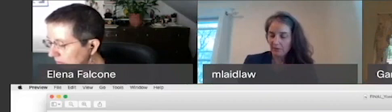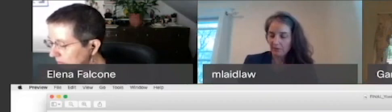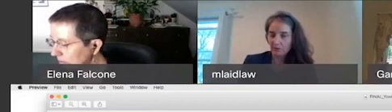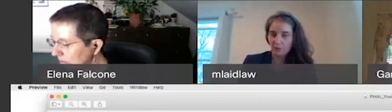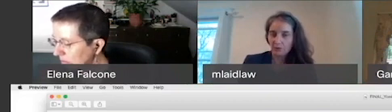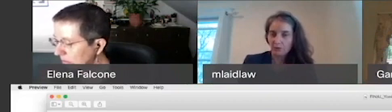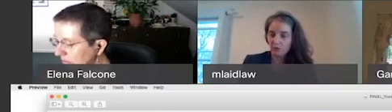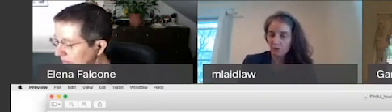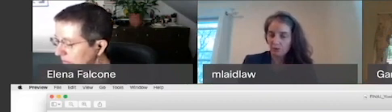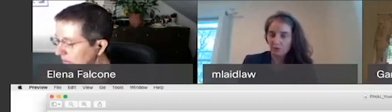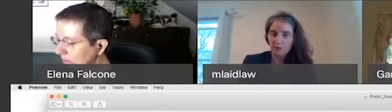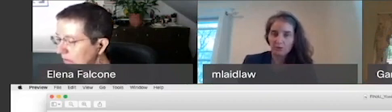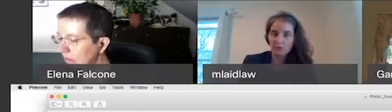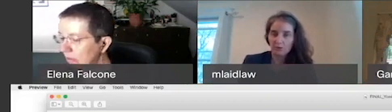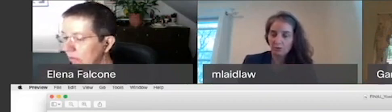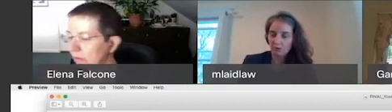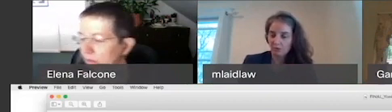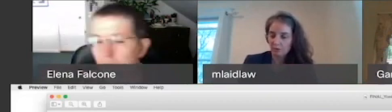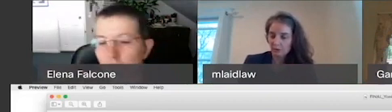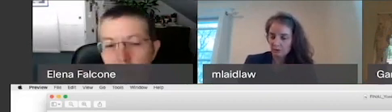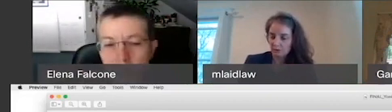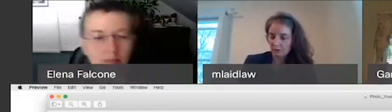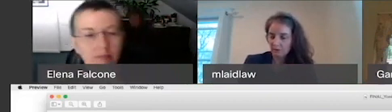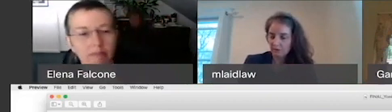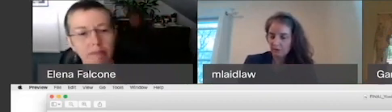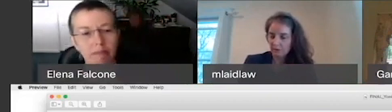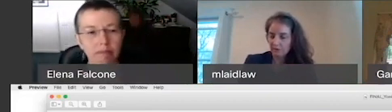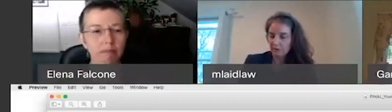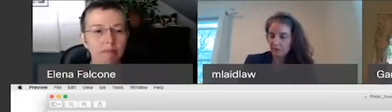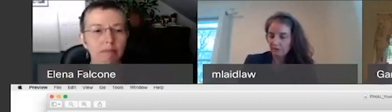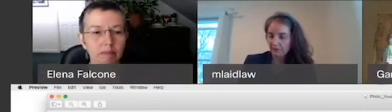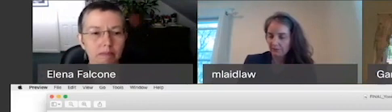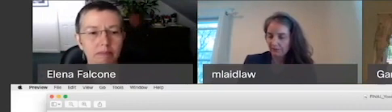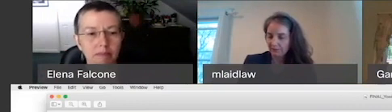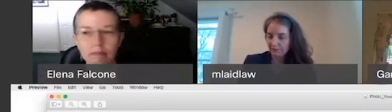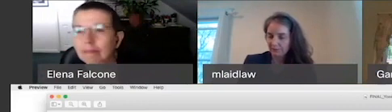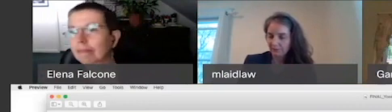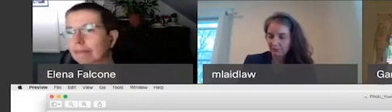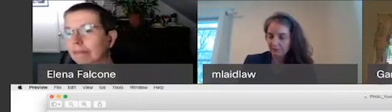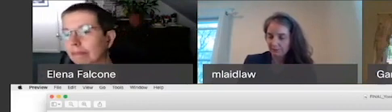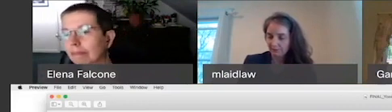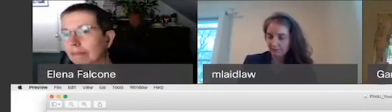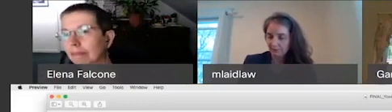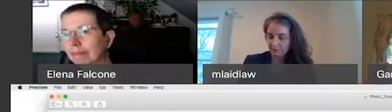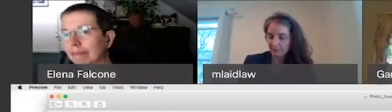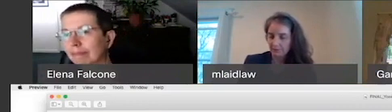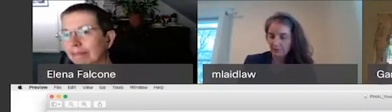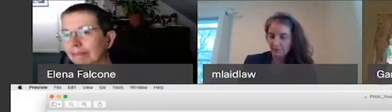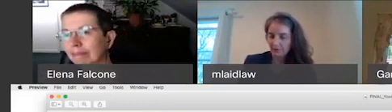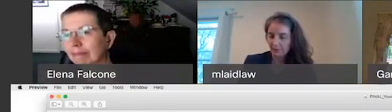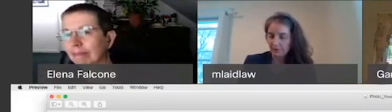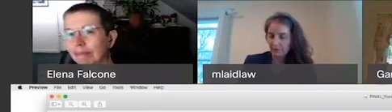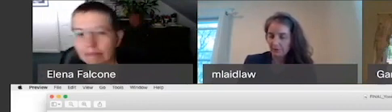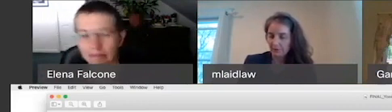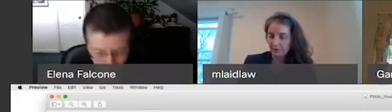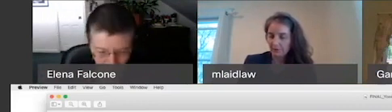topic. Many of the different people that are on this webinar with us today are partners of ours, and we reach out to them often. As Gary mentioned, we've been